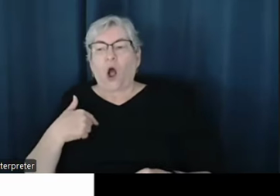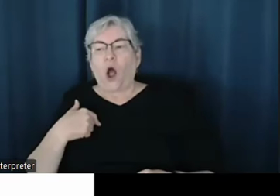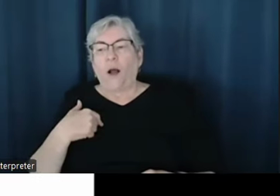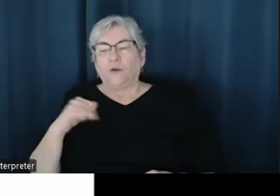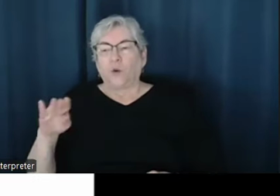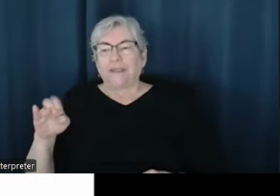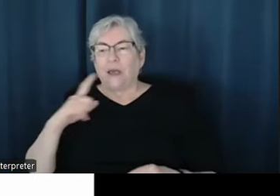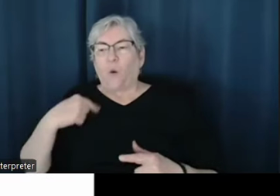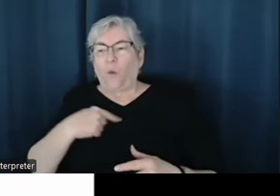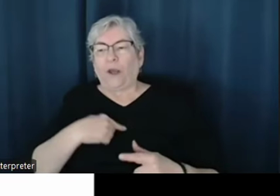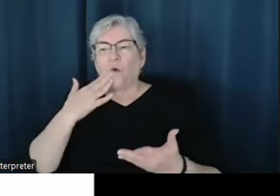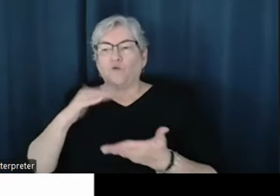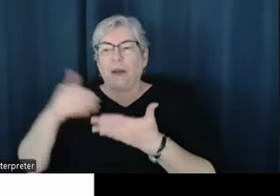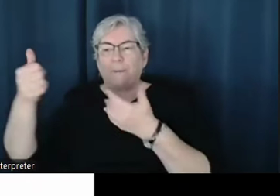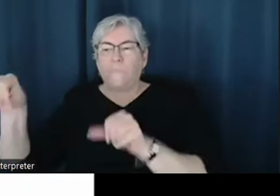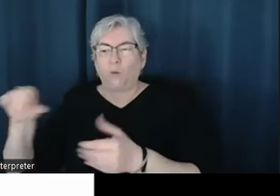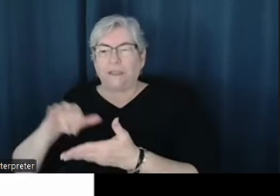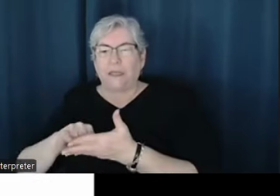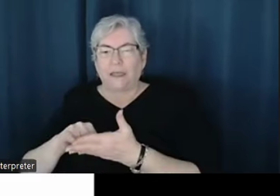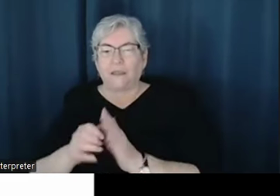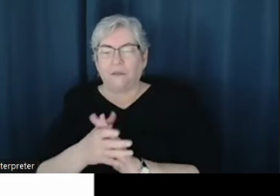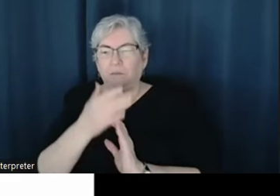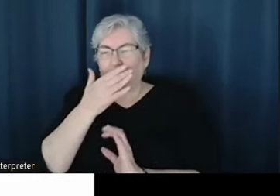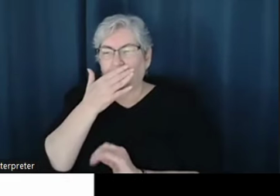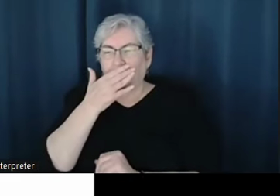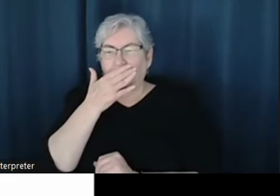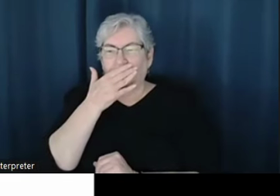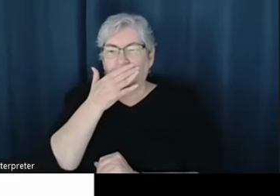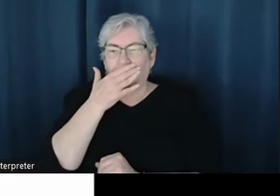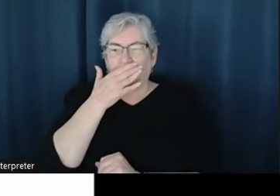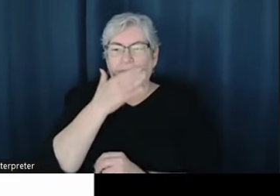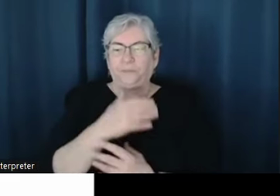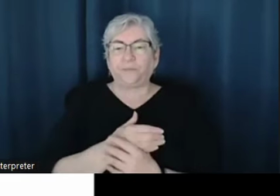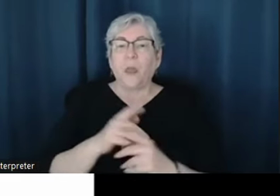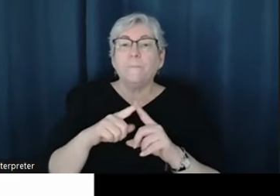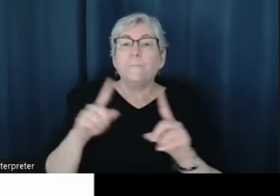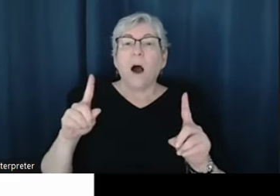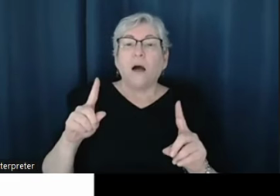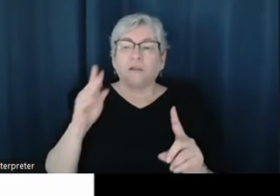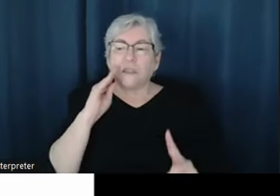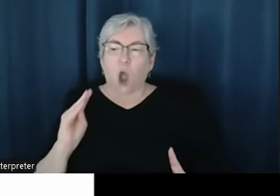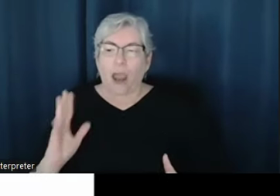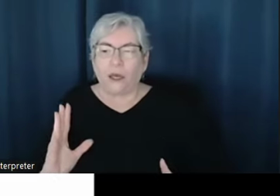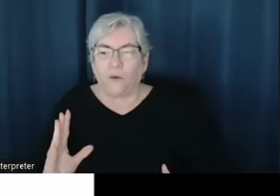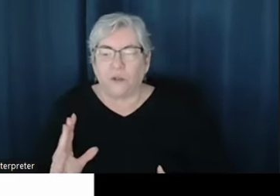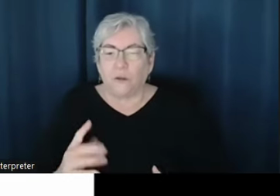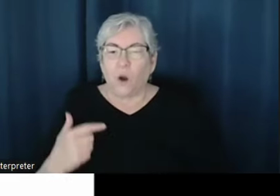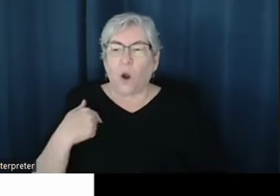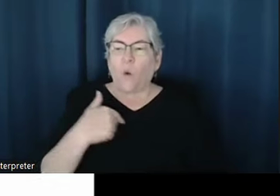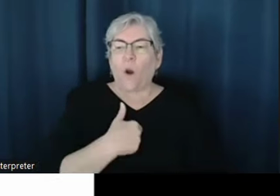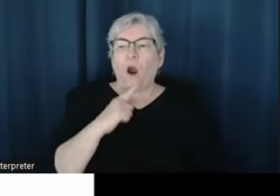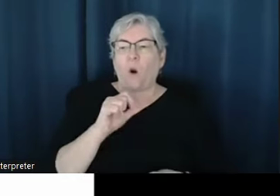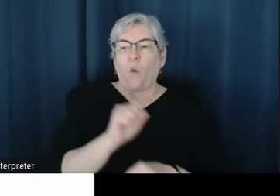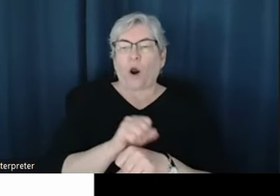that as a resource. I'll re-email it. But as a side note, we are working